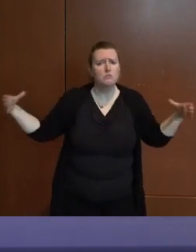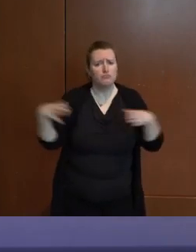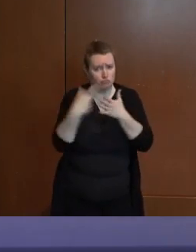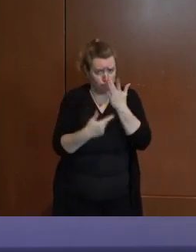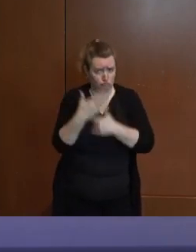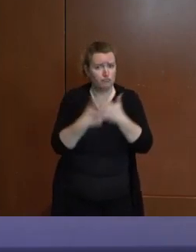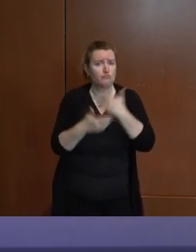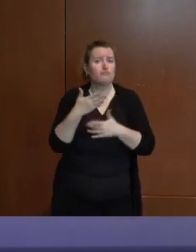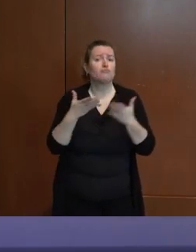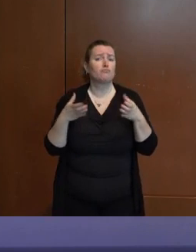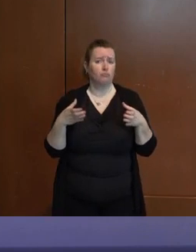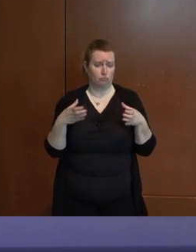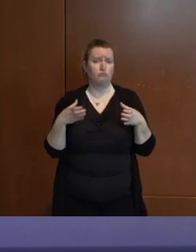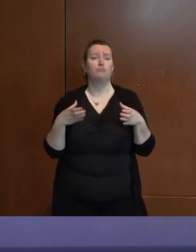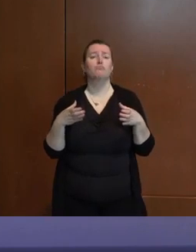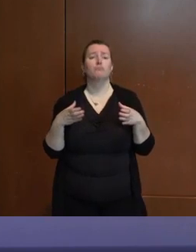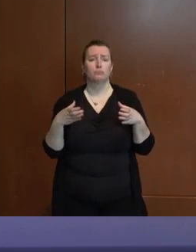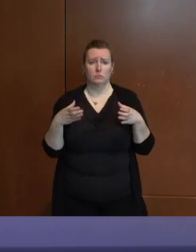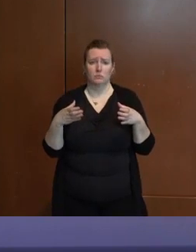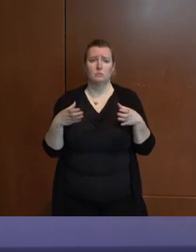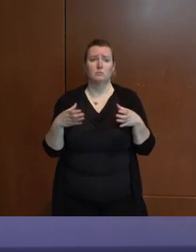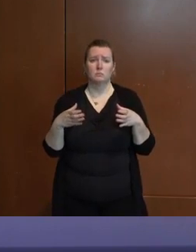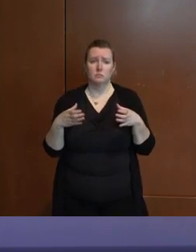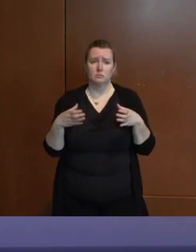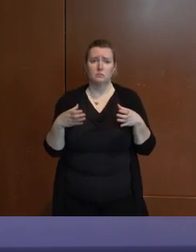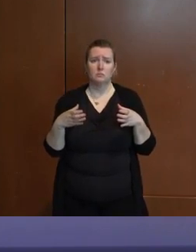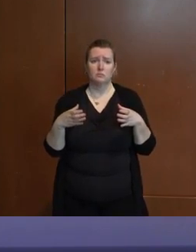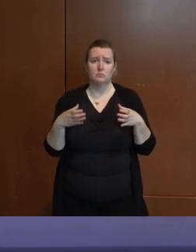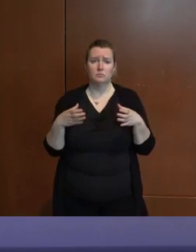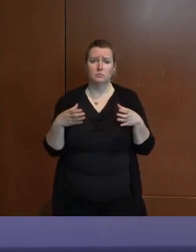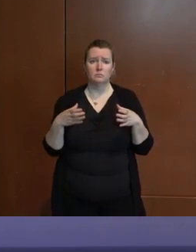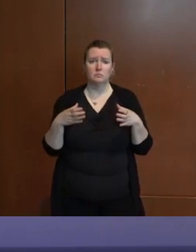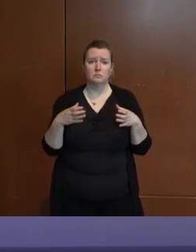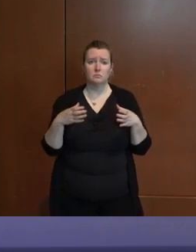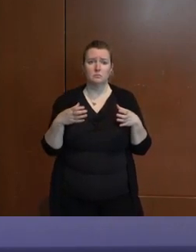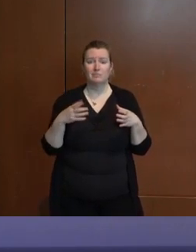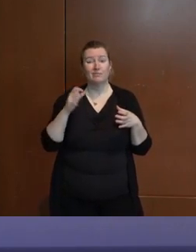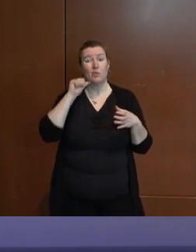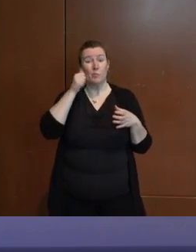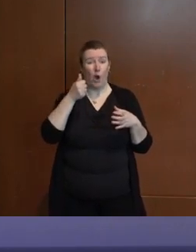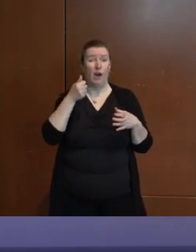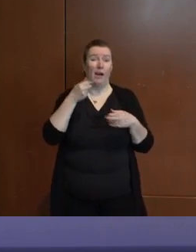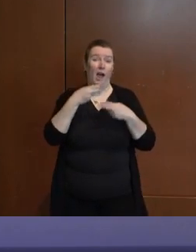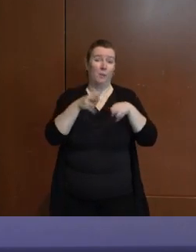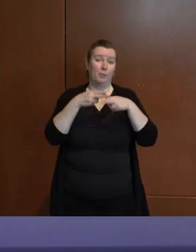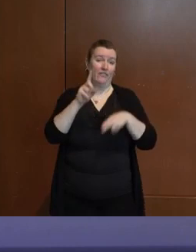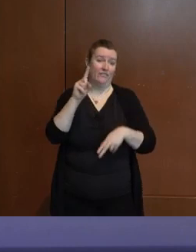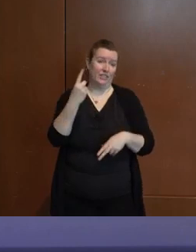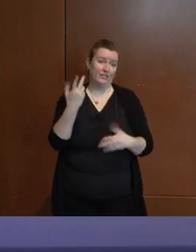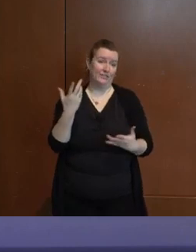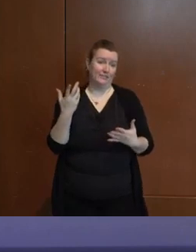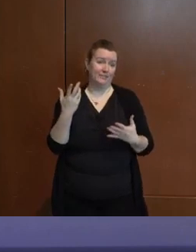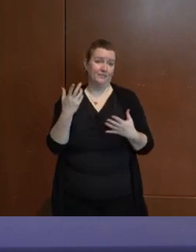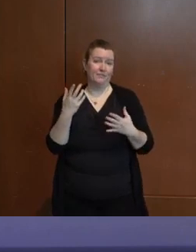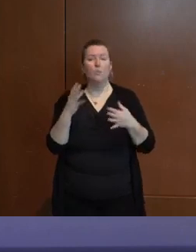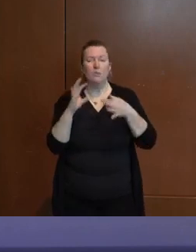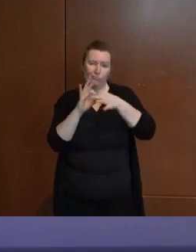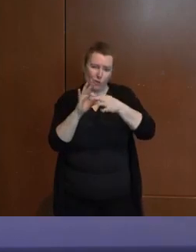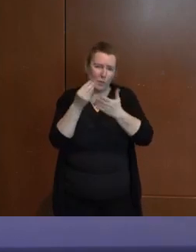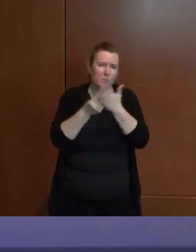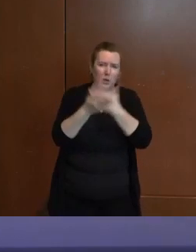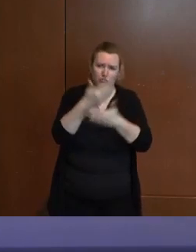report on that sooner than later, given that tomorrow is April 1st in particular. I don't know that there's, beyond dealing with the